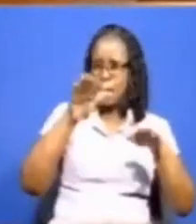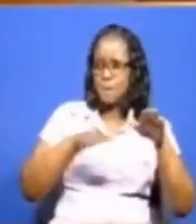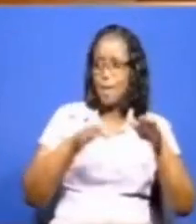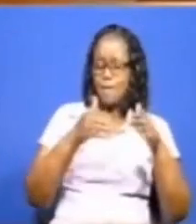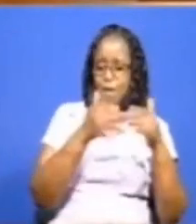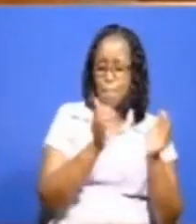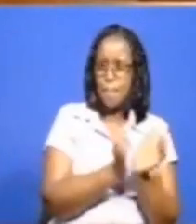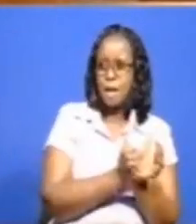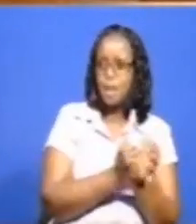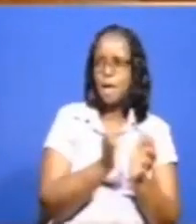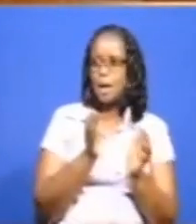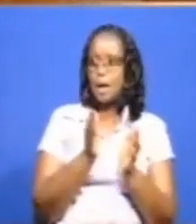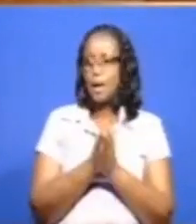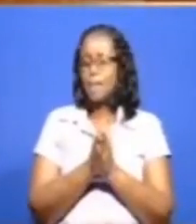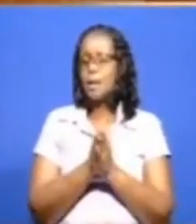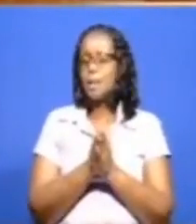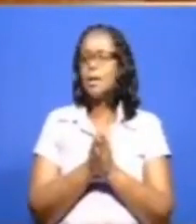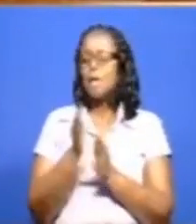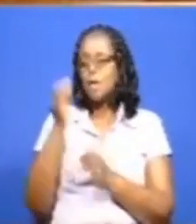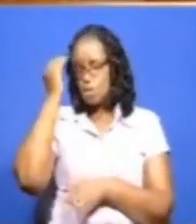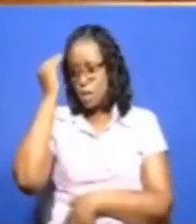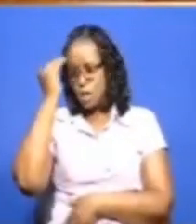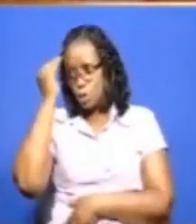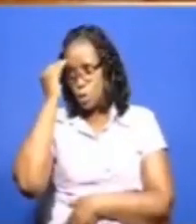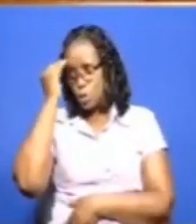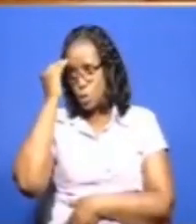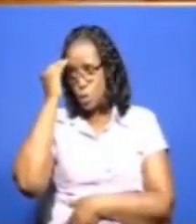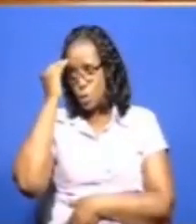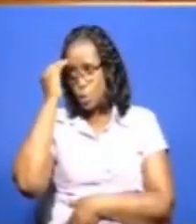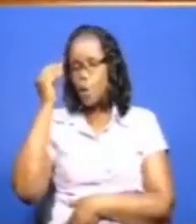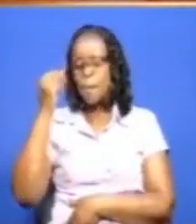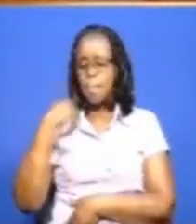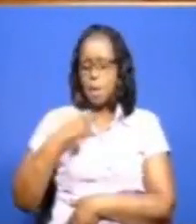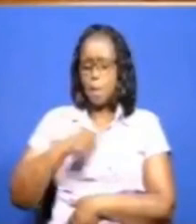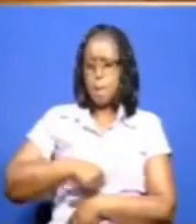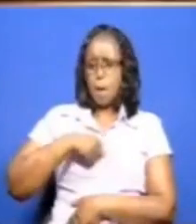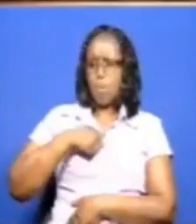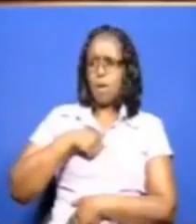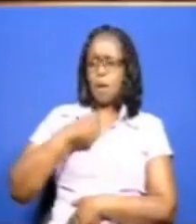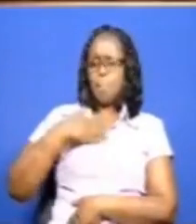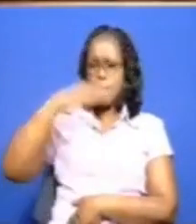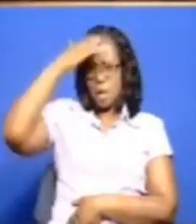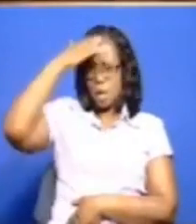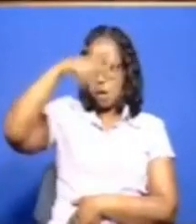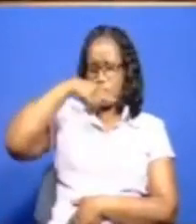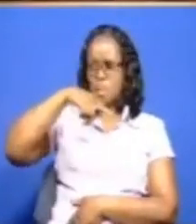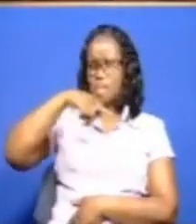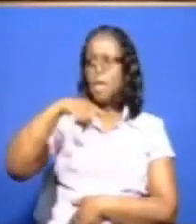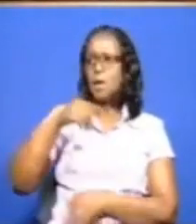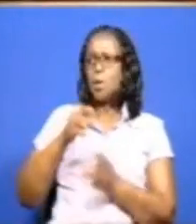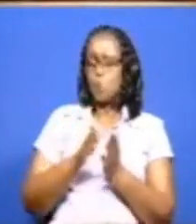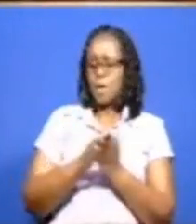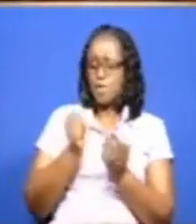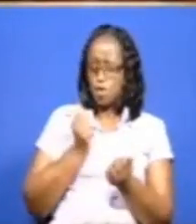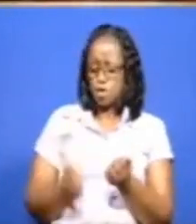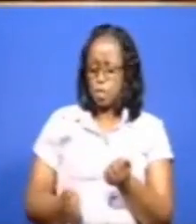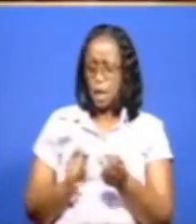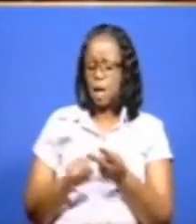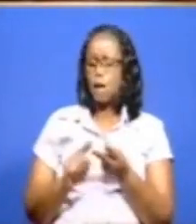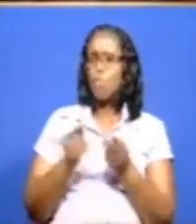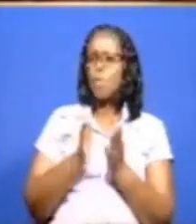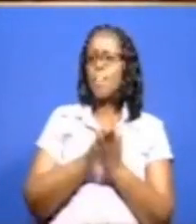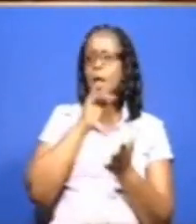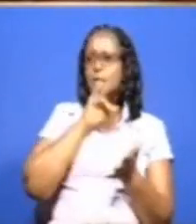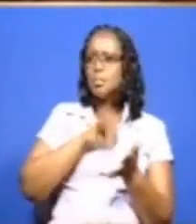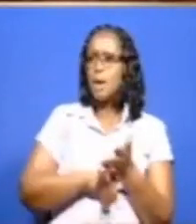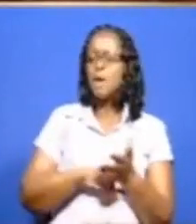family and balance education. But I'm so proud that I graduated with a daughter. I graduated with a husband who